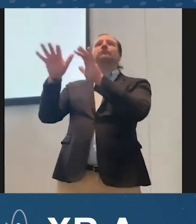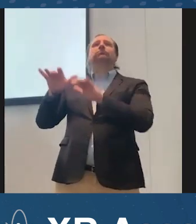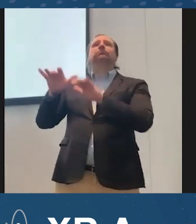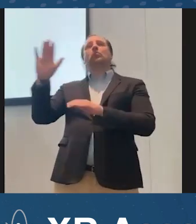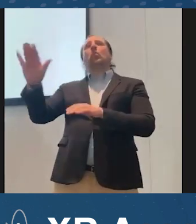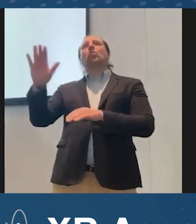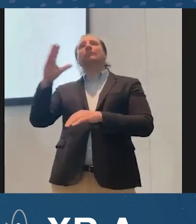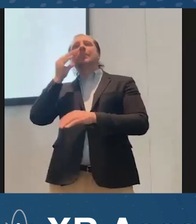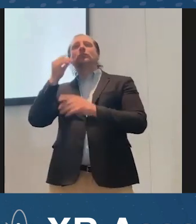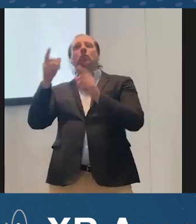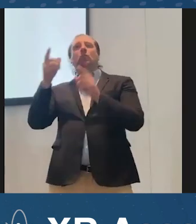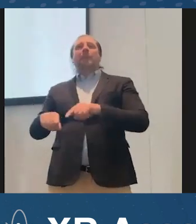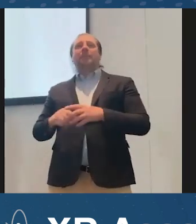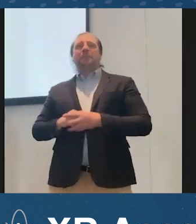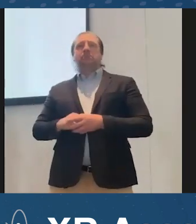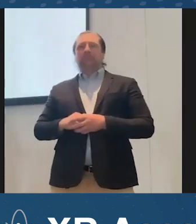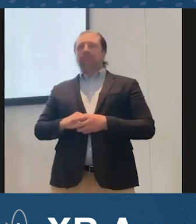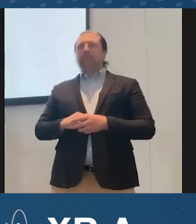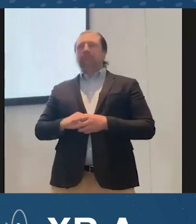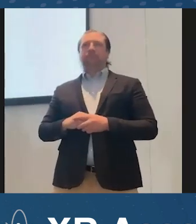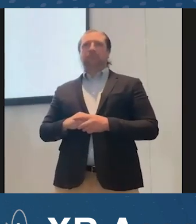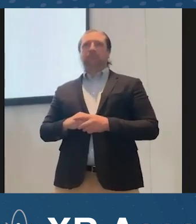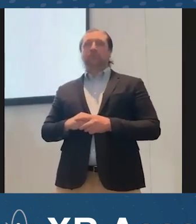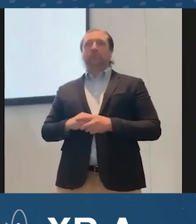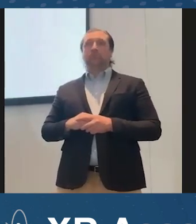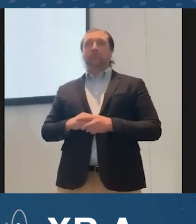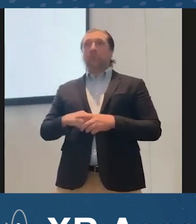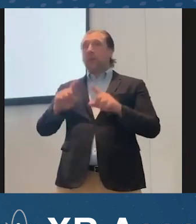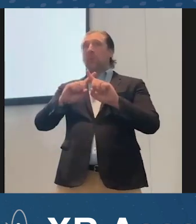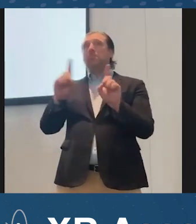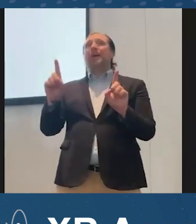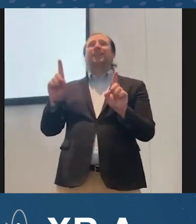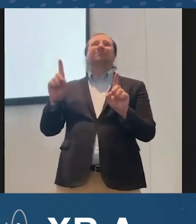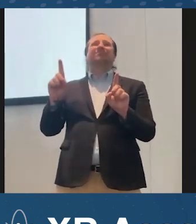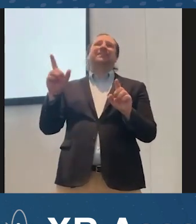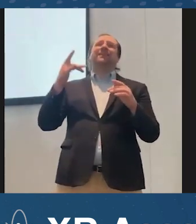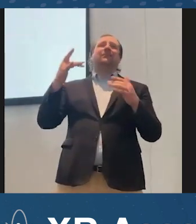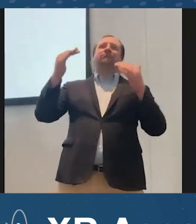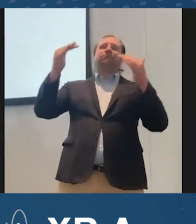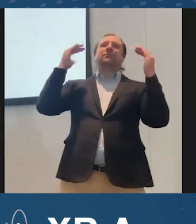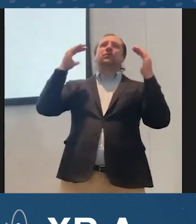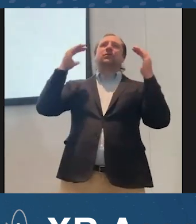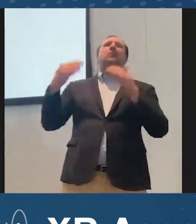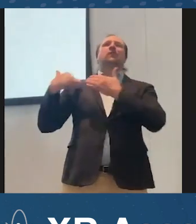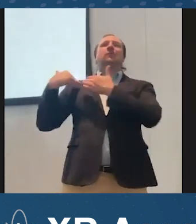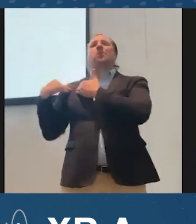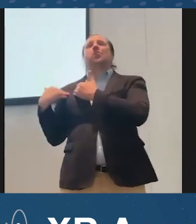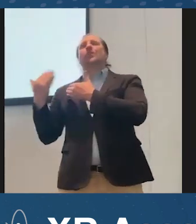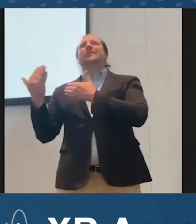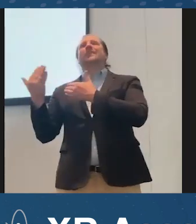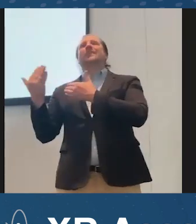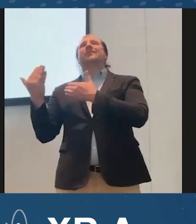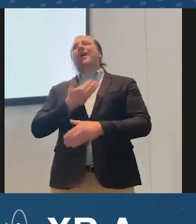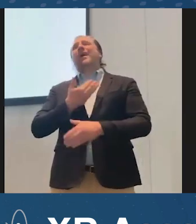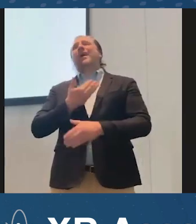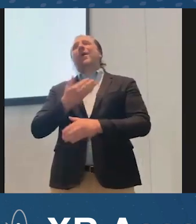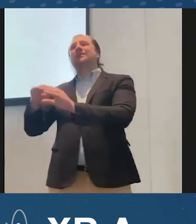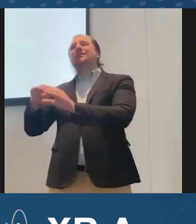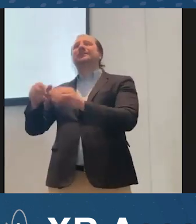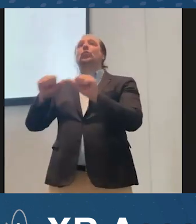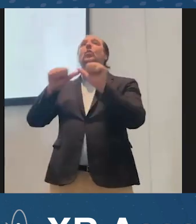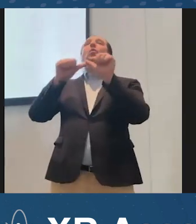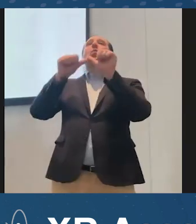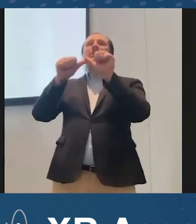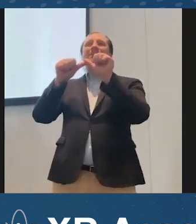happened when you use the application, but this was too much of a burden for participants to